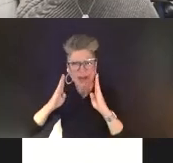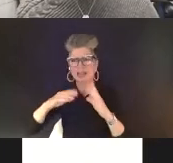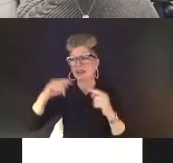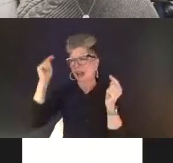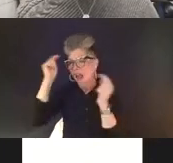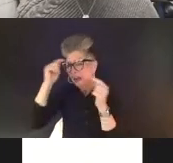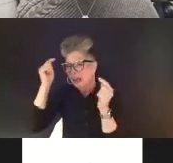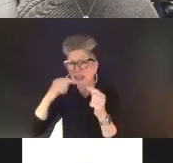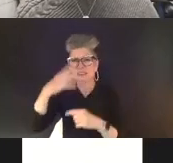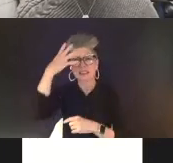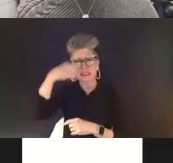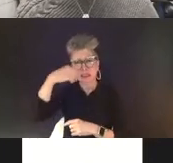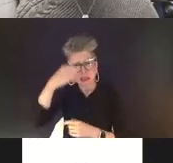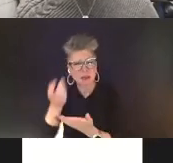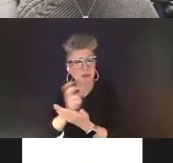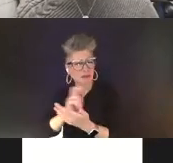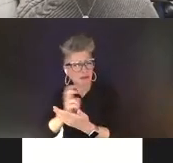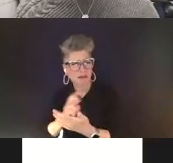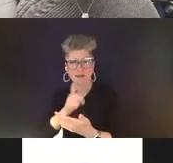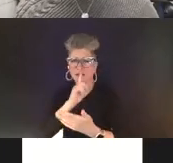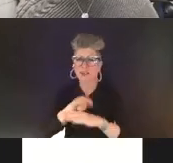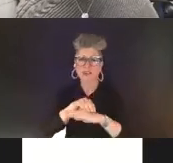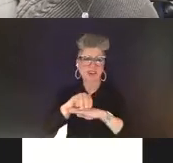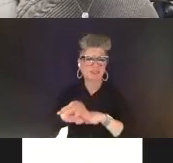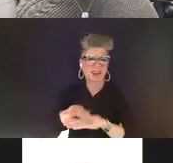really it affects your function, your quality of life.